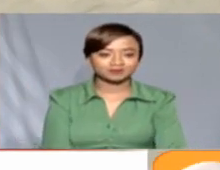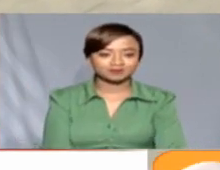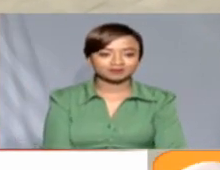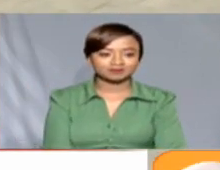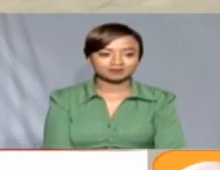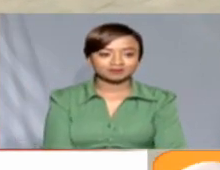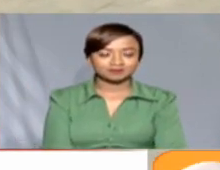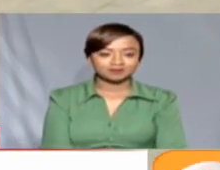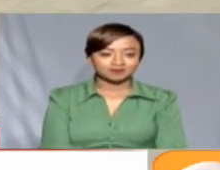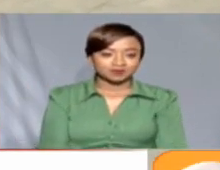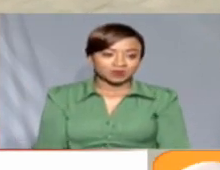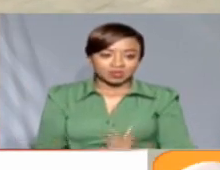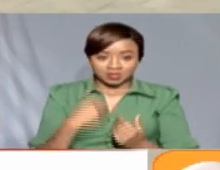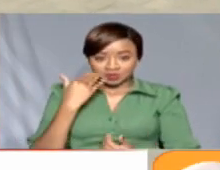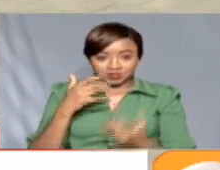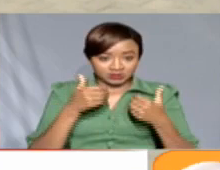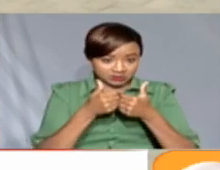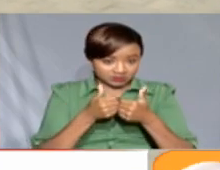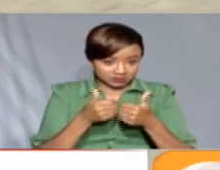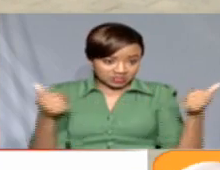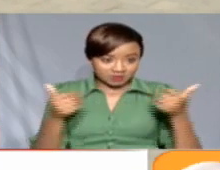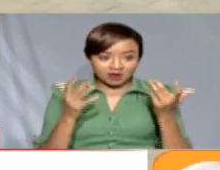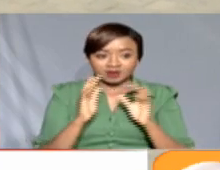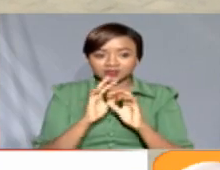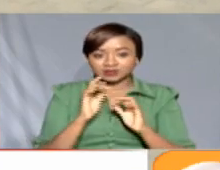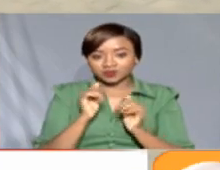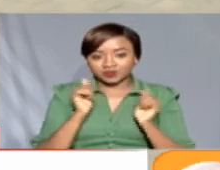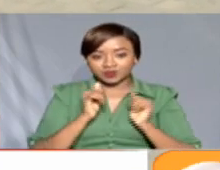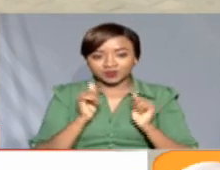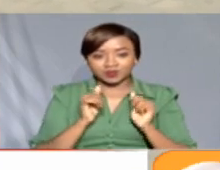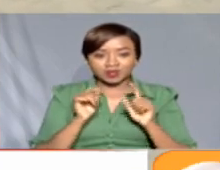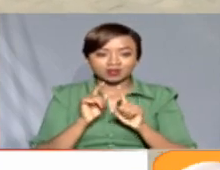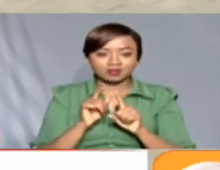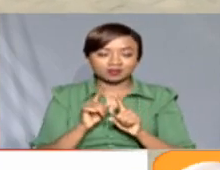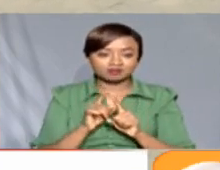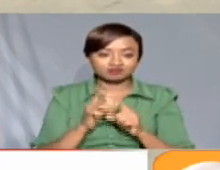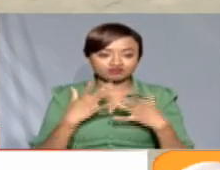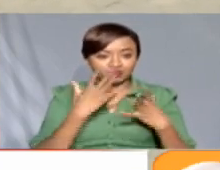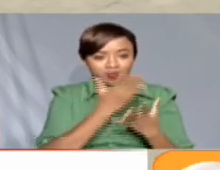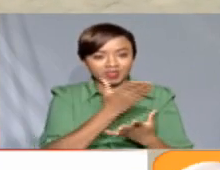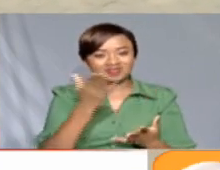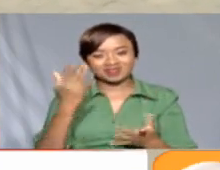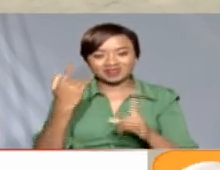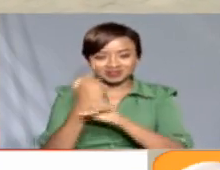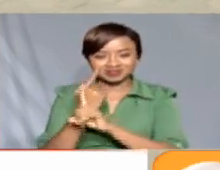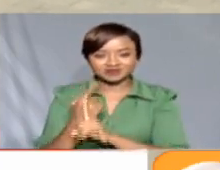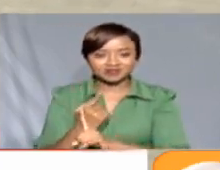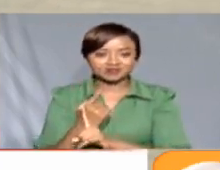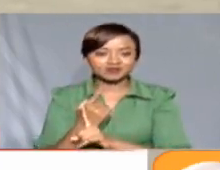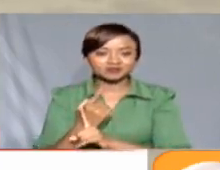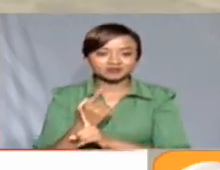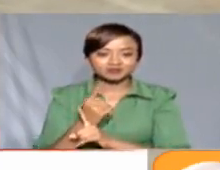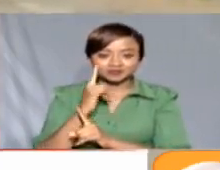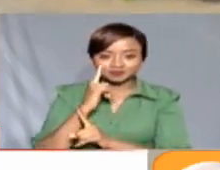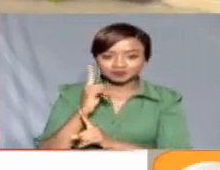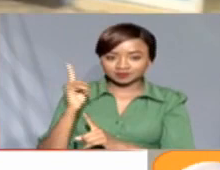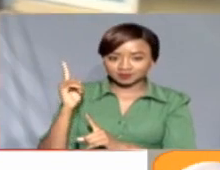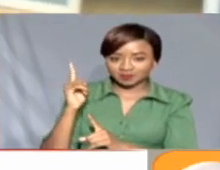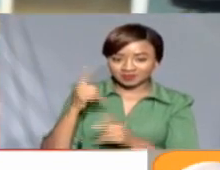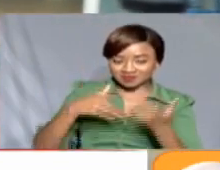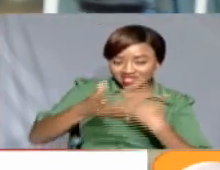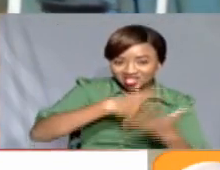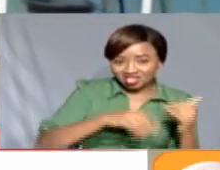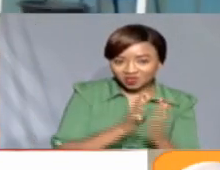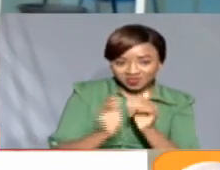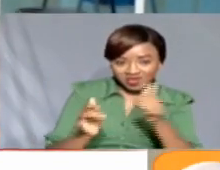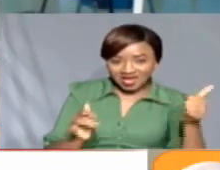Again, very separate. Suspected COVID cases being dealt with outside in the parking lot, in a tent or in a vehicle, separate from the